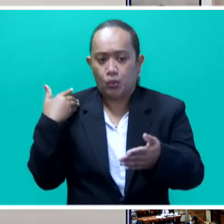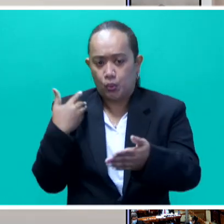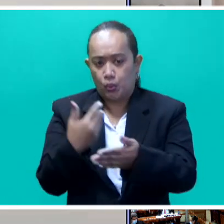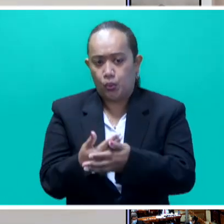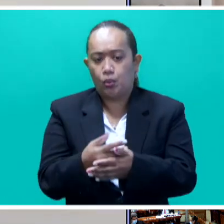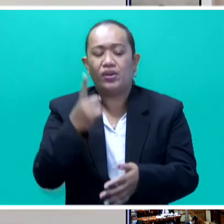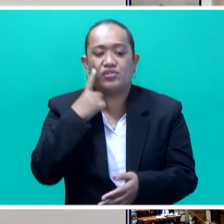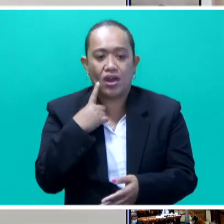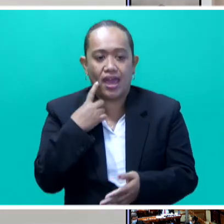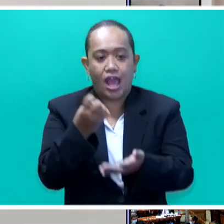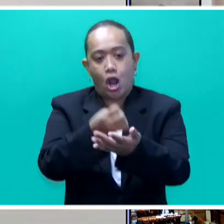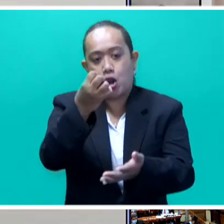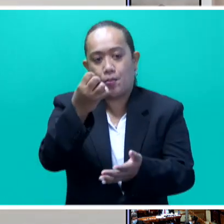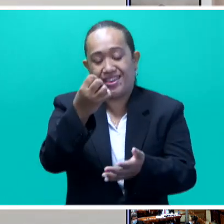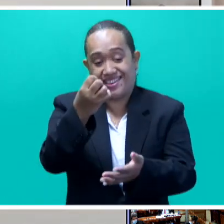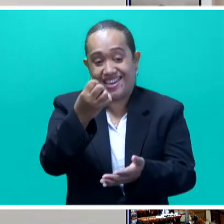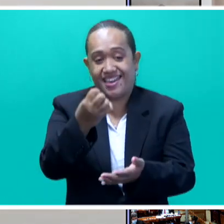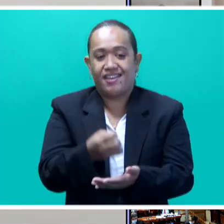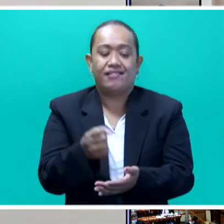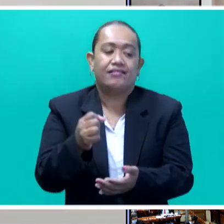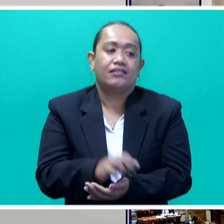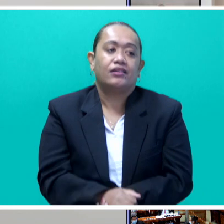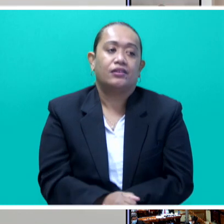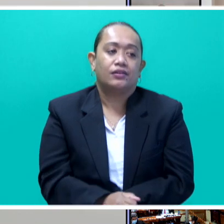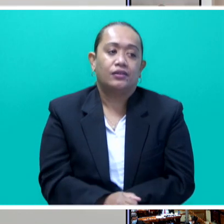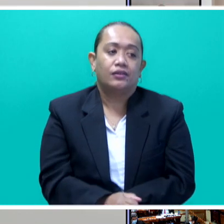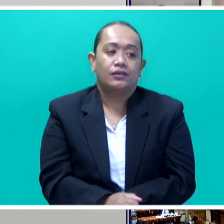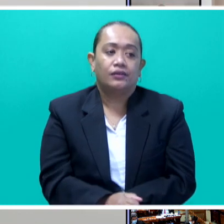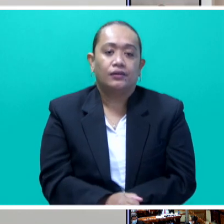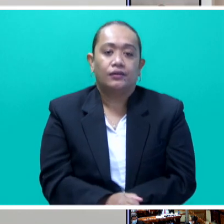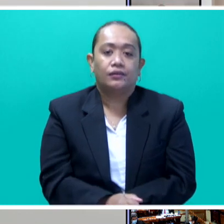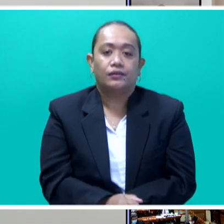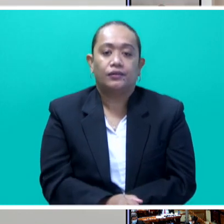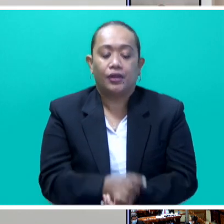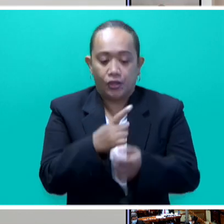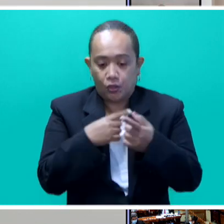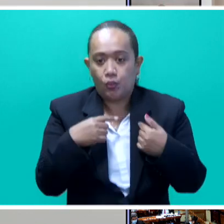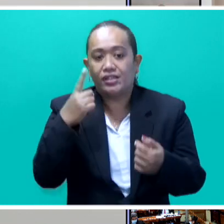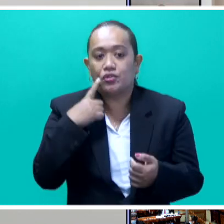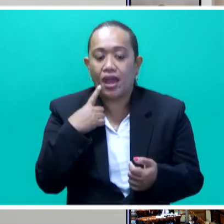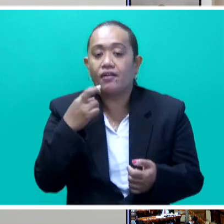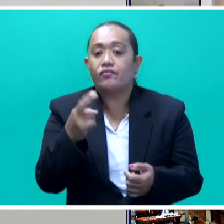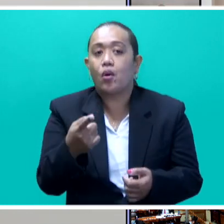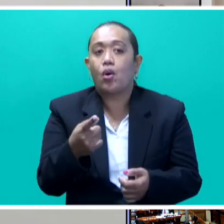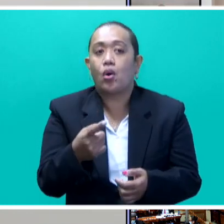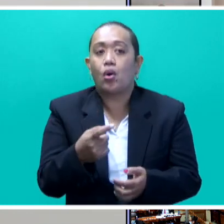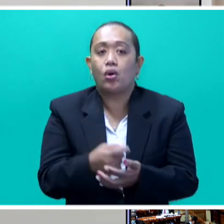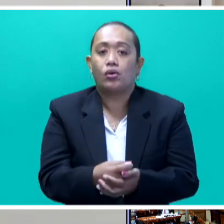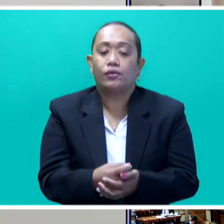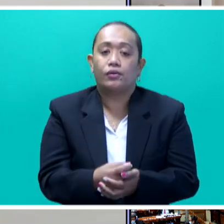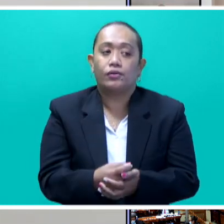recovery. Over the past year and a half, we have made crucial strategic decisions supported by